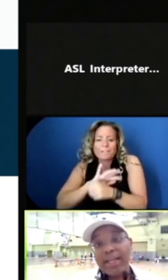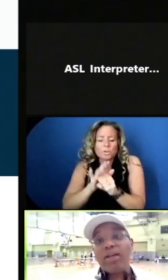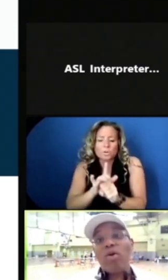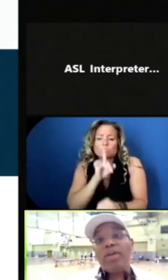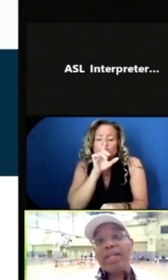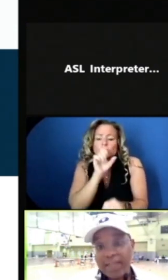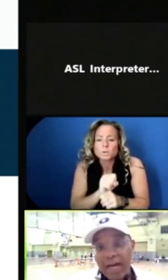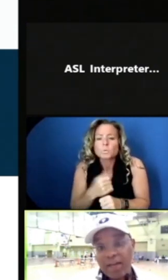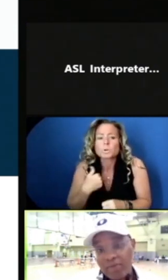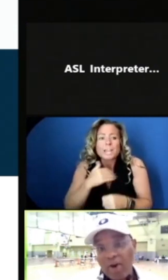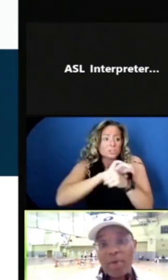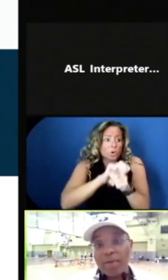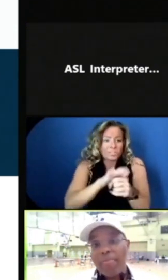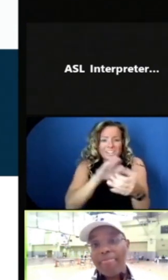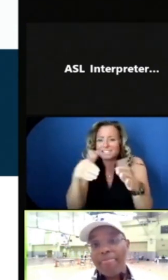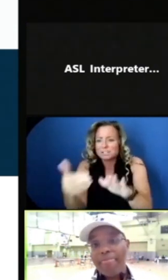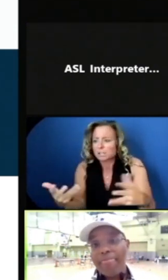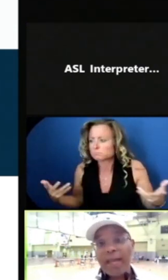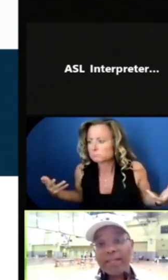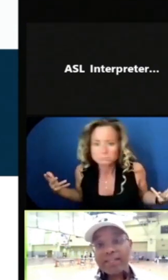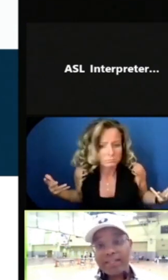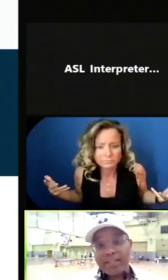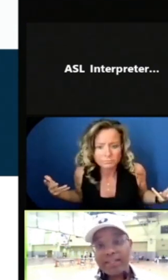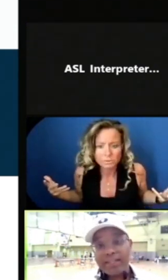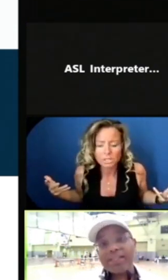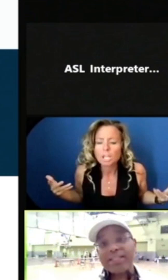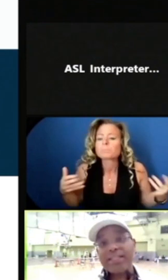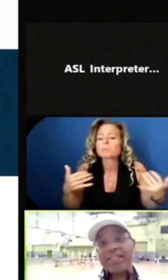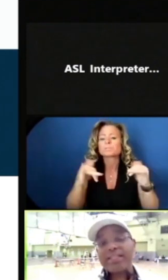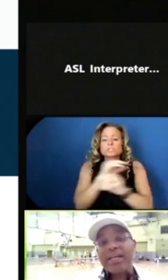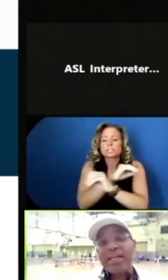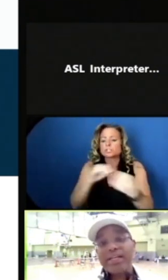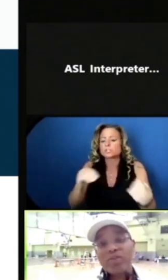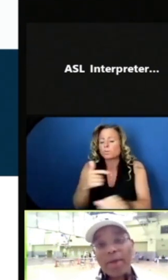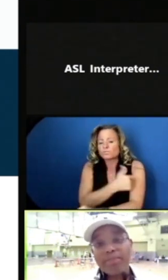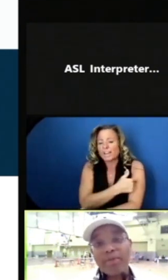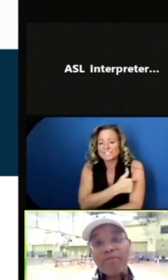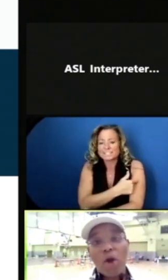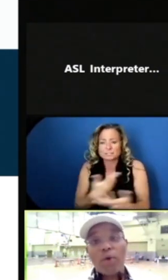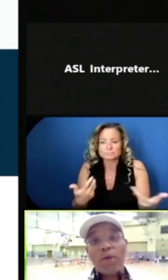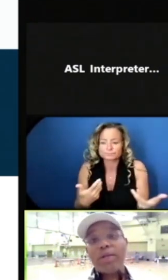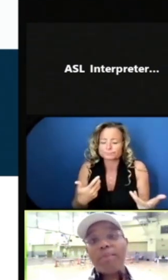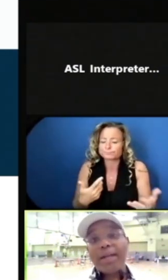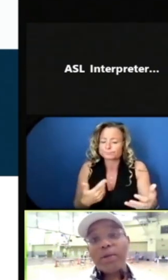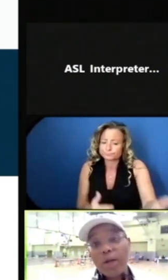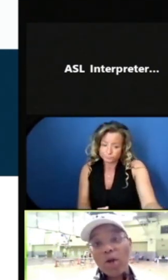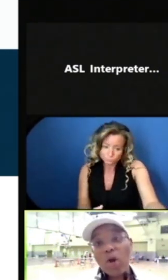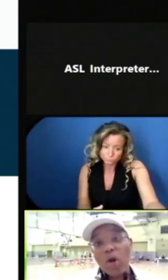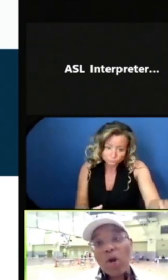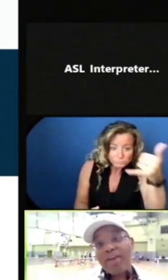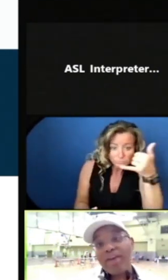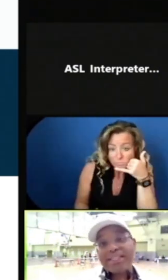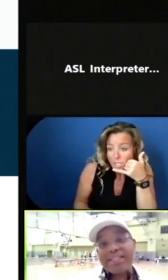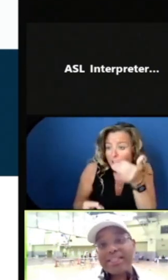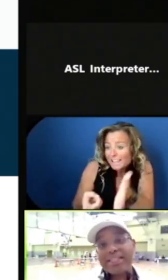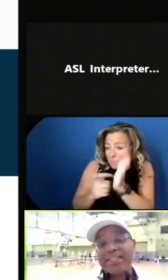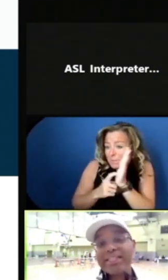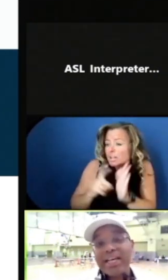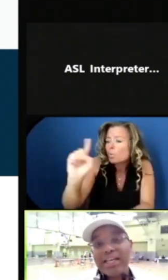literally getting COVID and dying from it, and we had still no vaccines. So we picked up the phone and we demanded, where are our